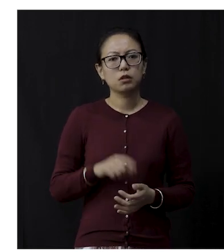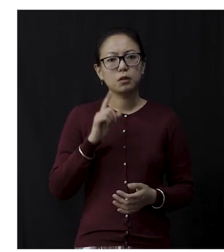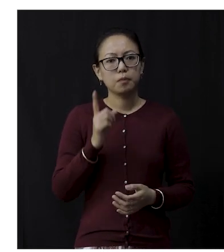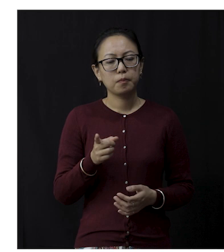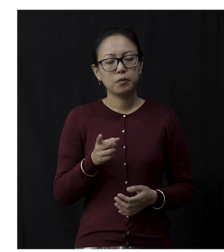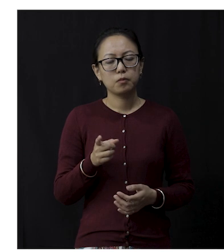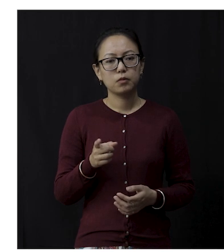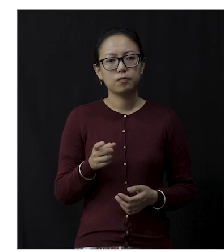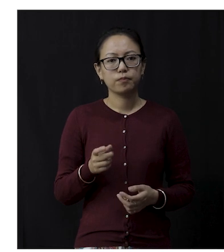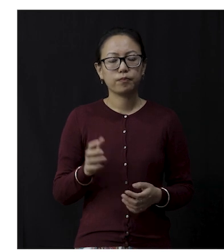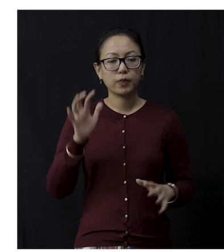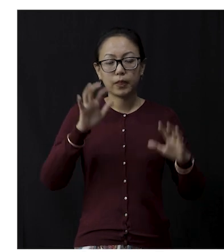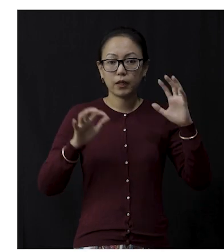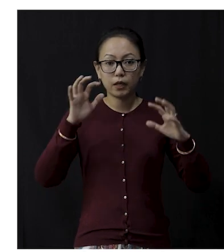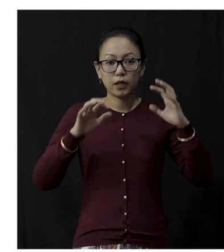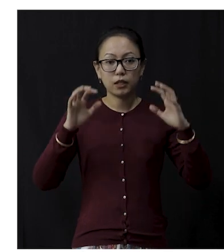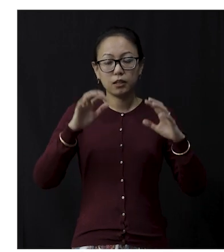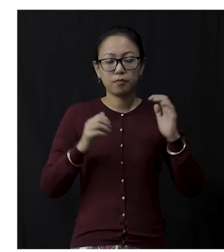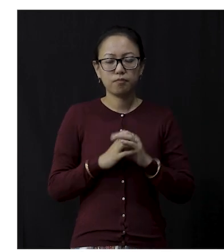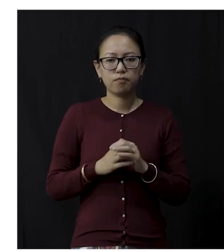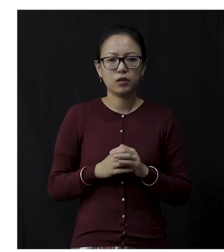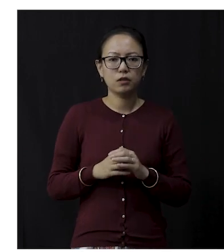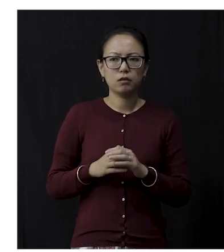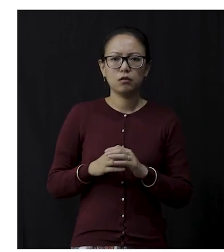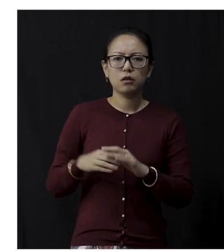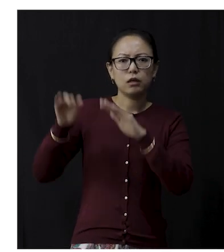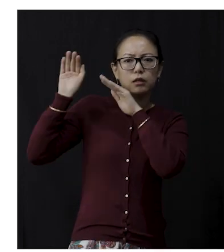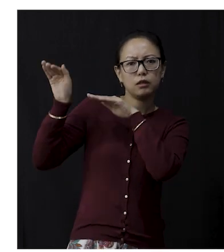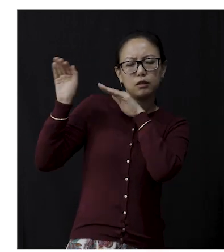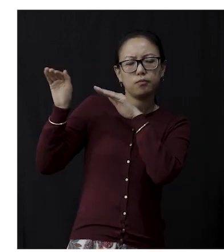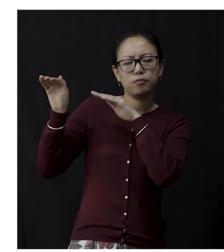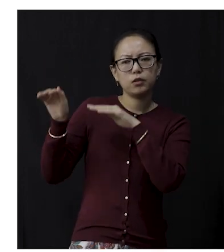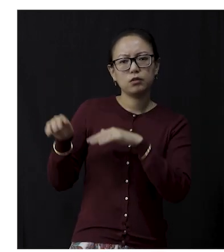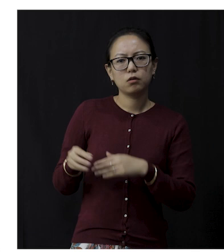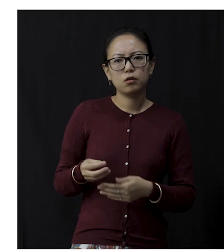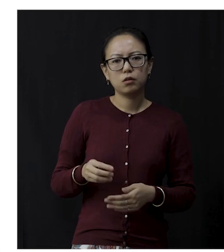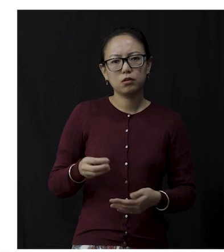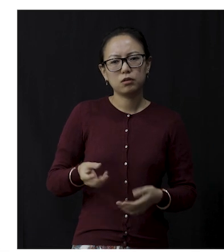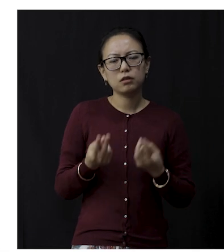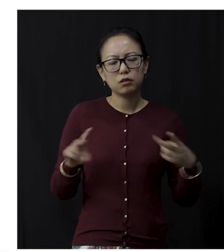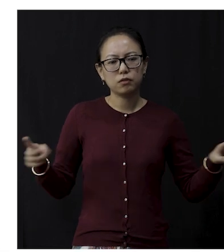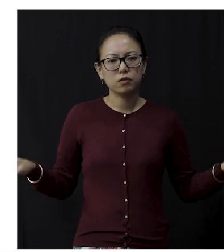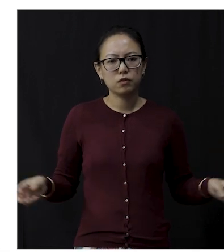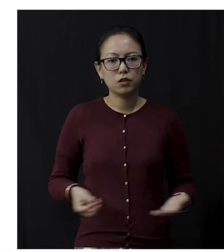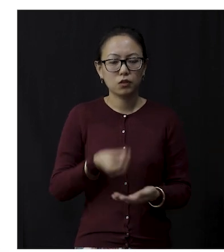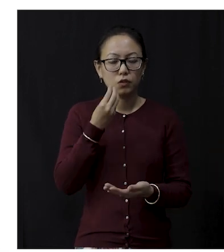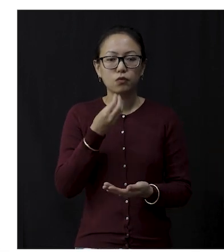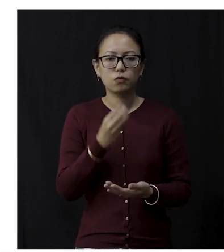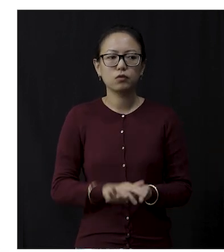about animals, they all depend on different things for their